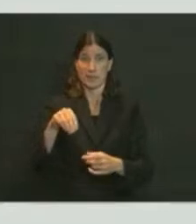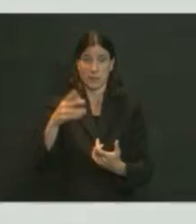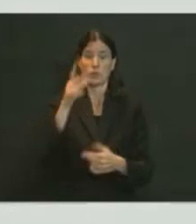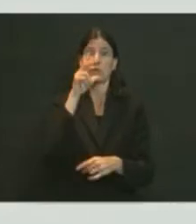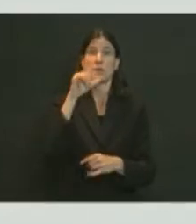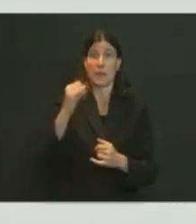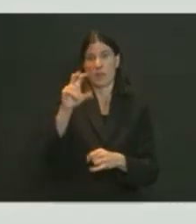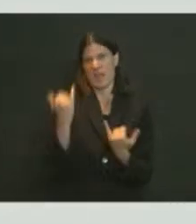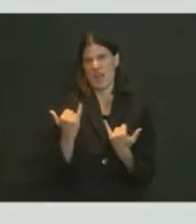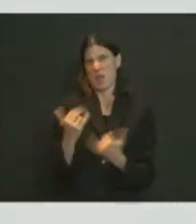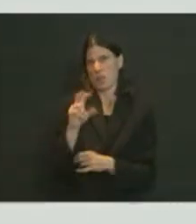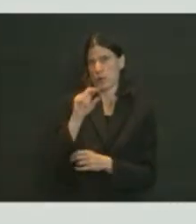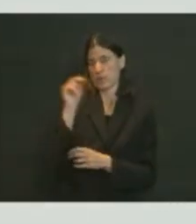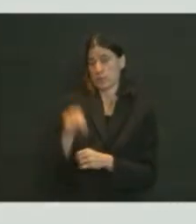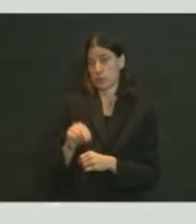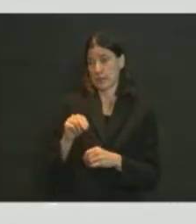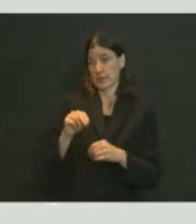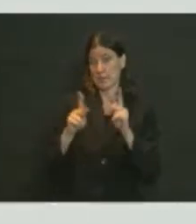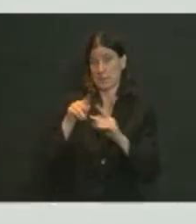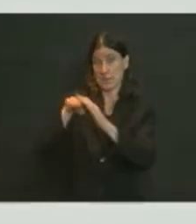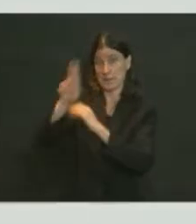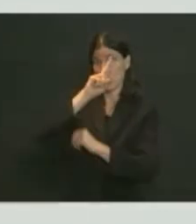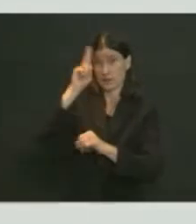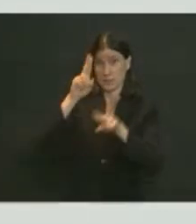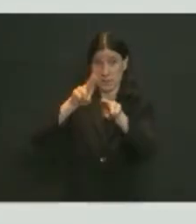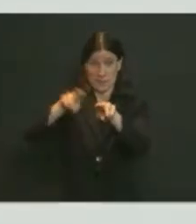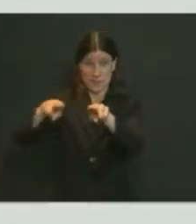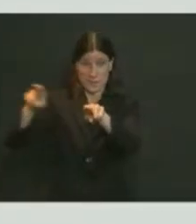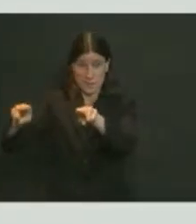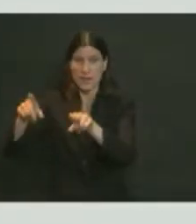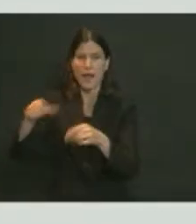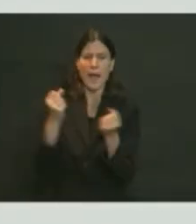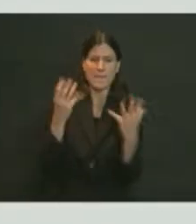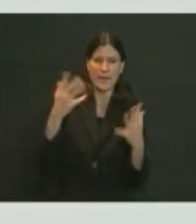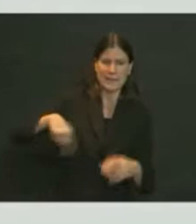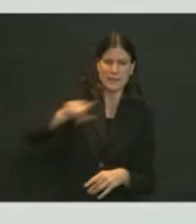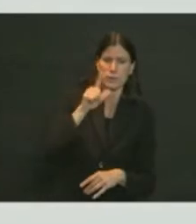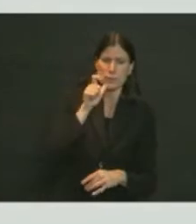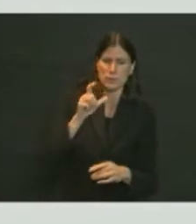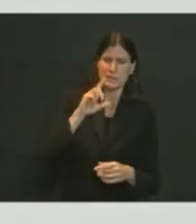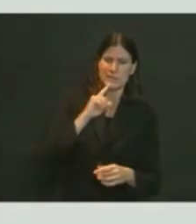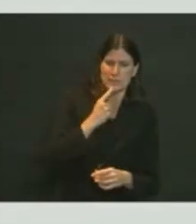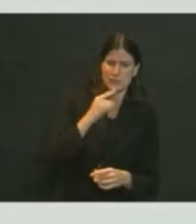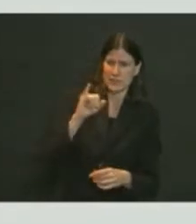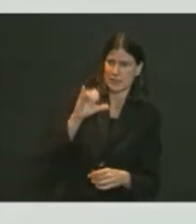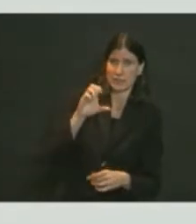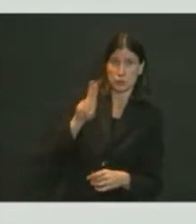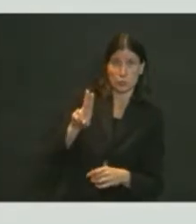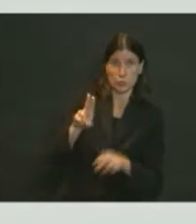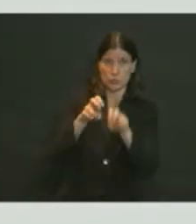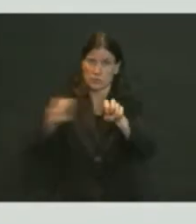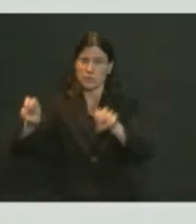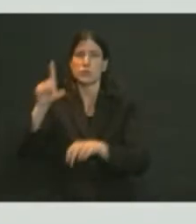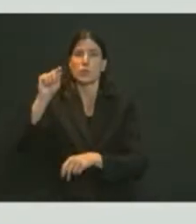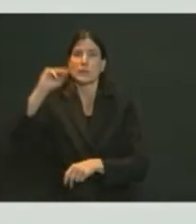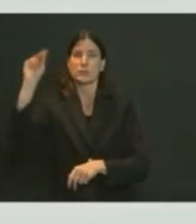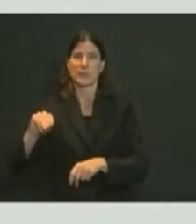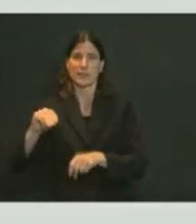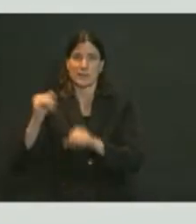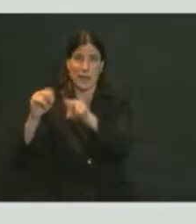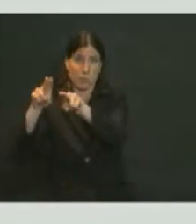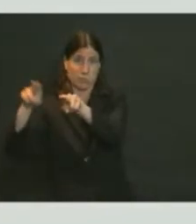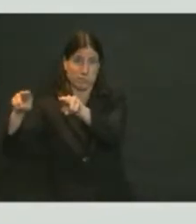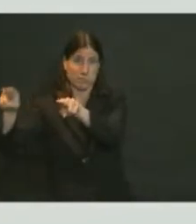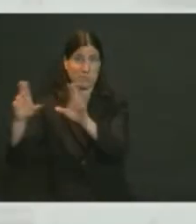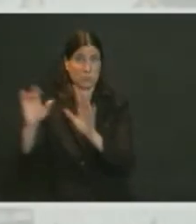great news. It means we have the capacity. I do want to take a second to thank our hospital leaders. They've done an